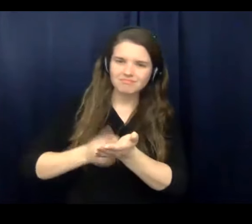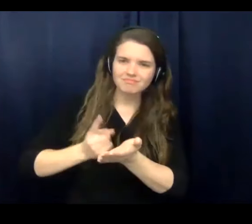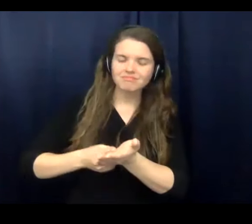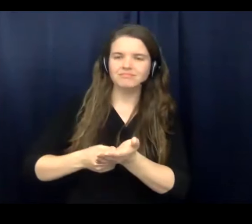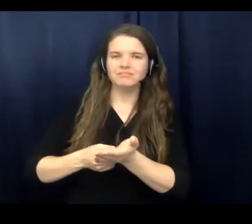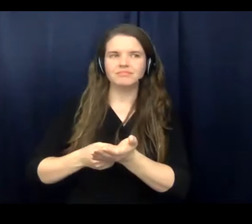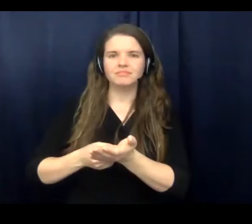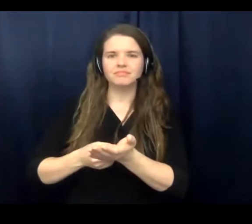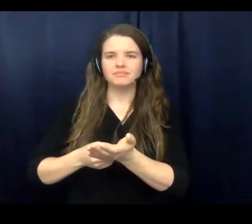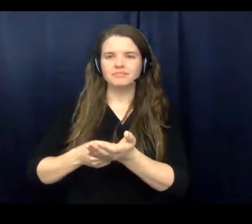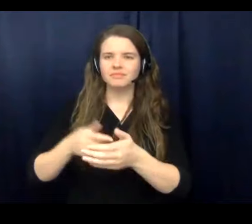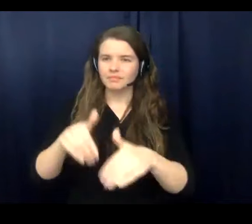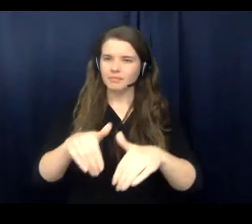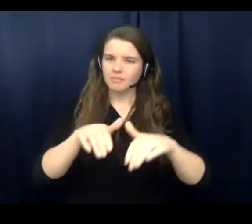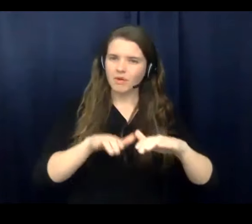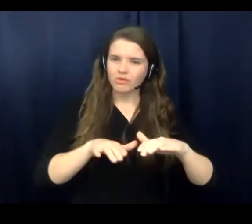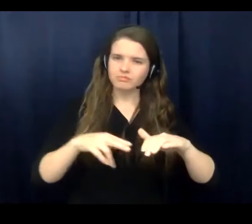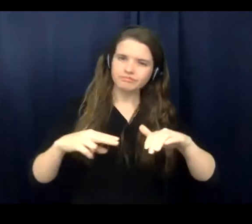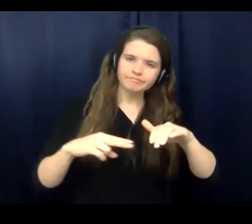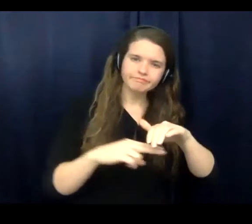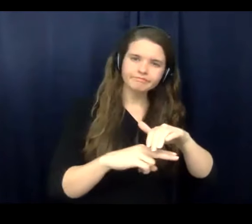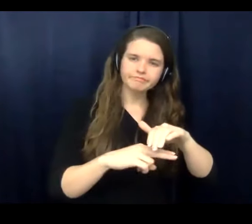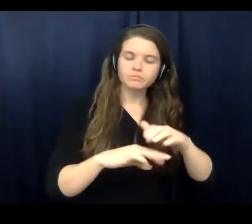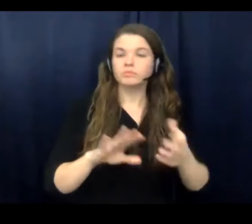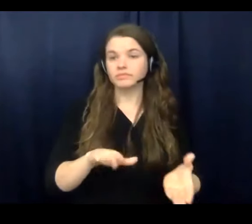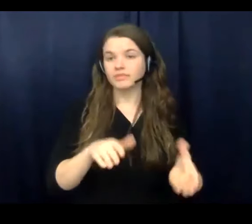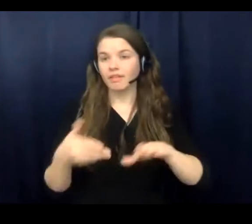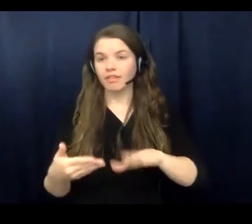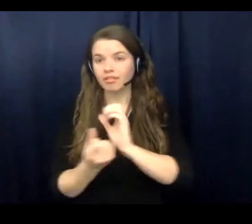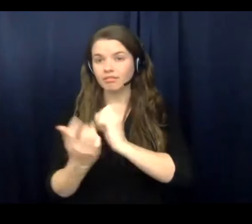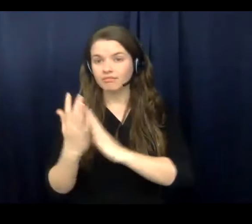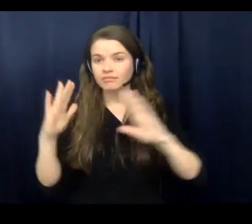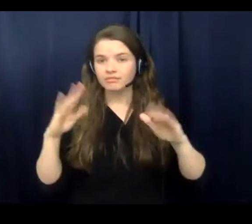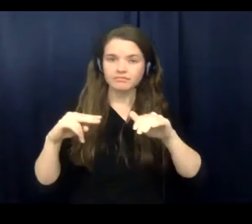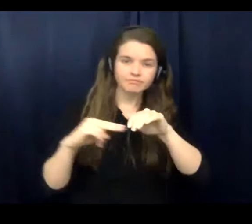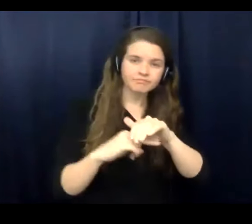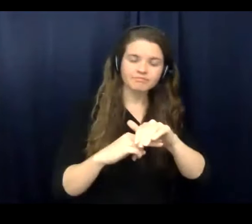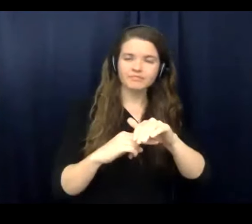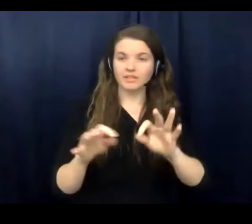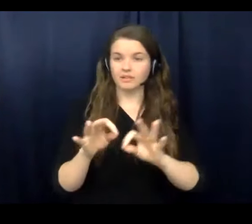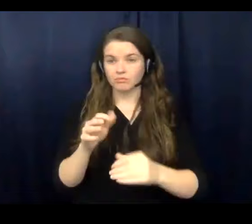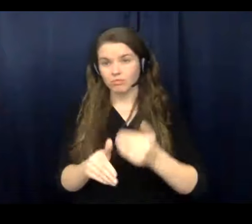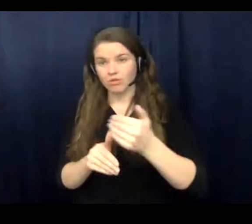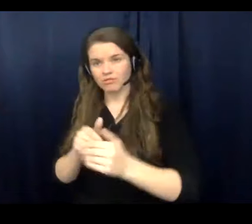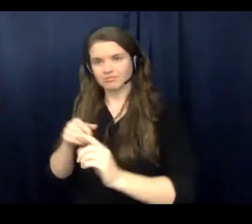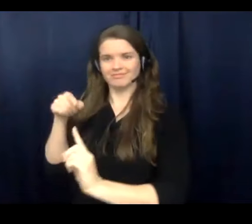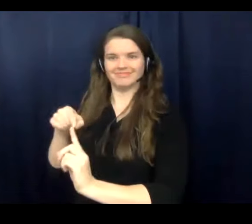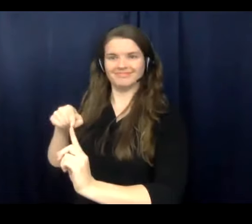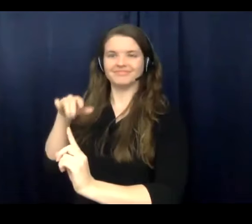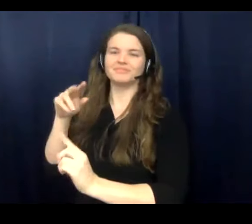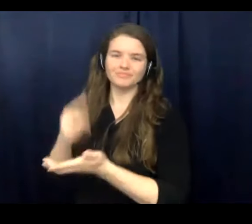burial, the death, burial, and then the key process, which is the resurrection of Jesus